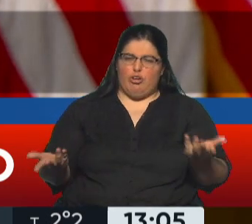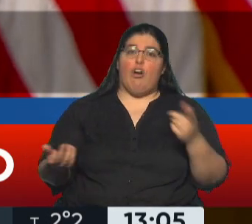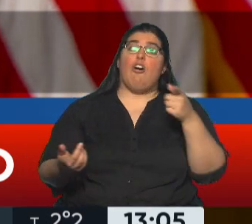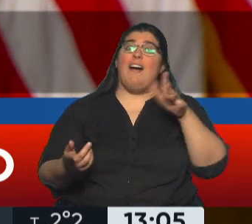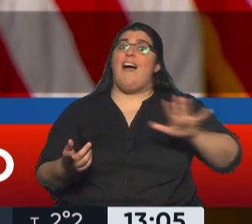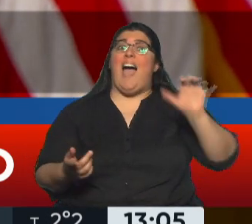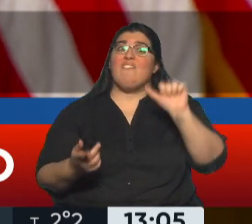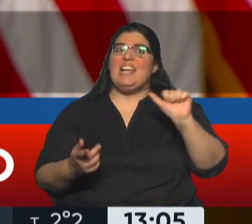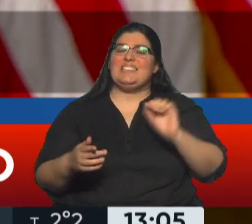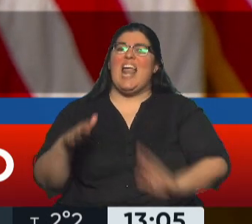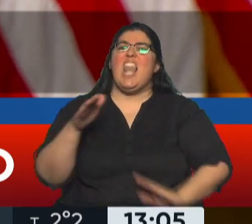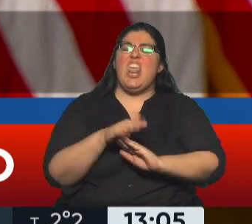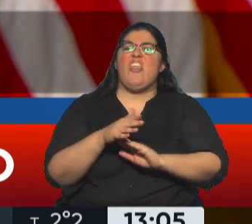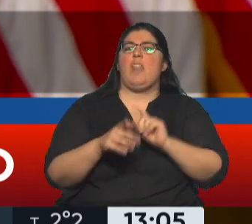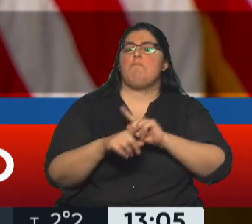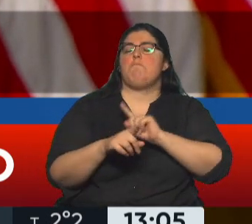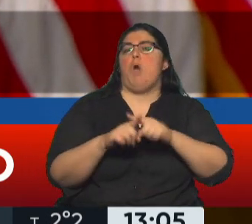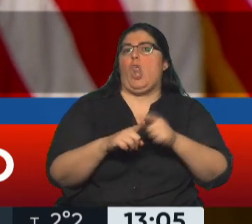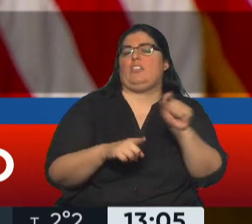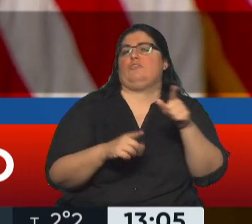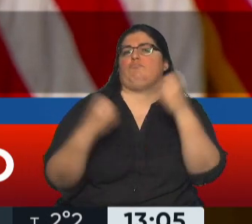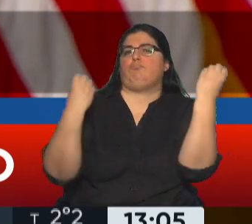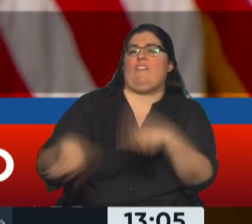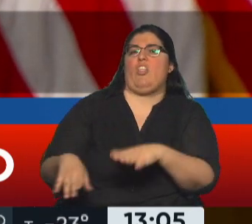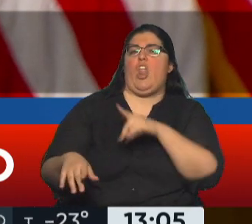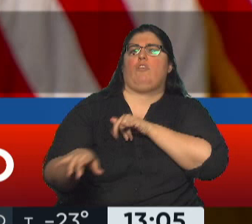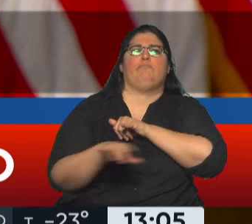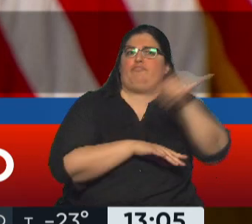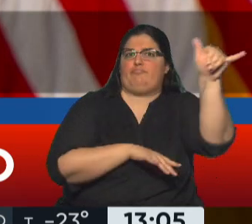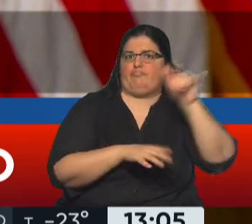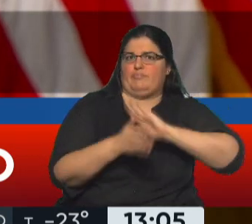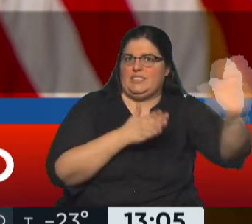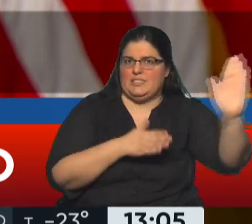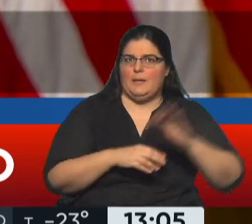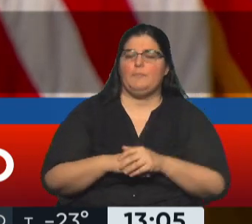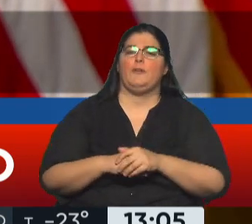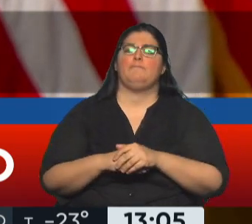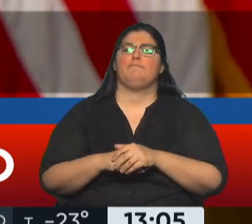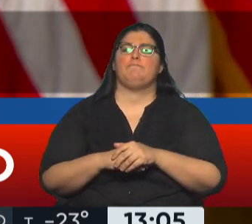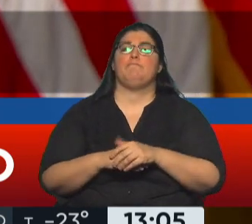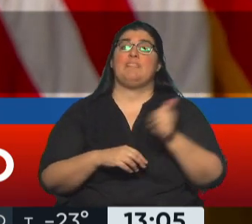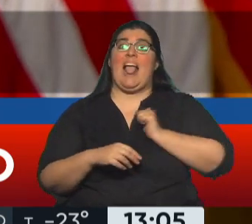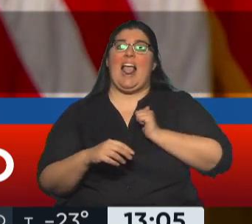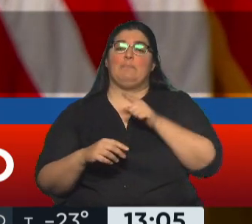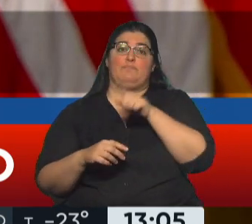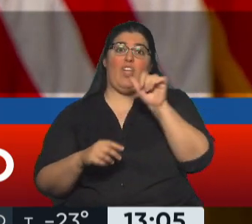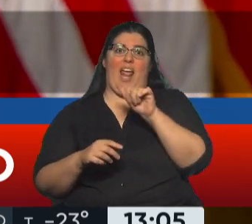Afghanistan political leaders gave up and fled the country. The Afghan military